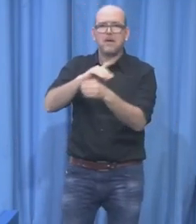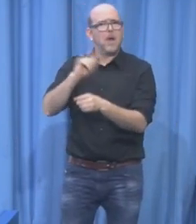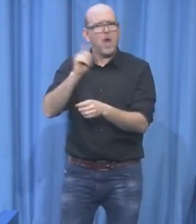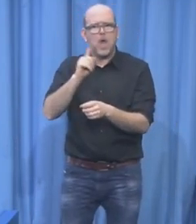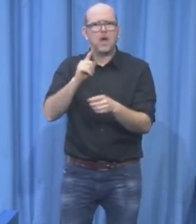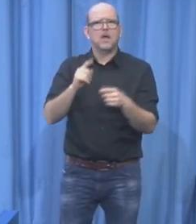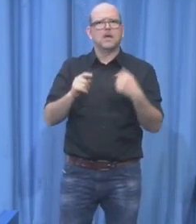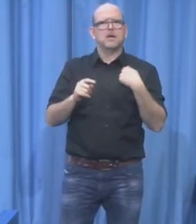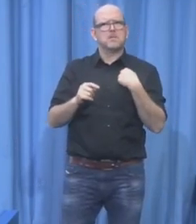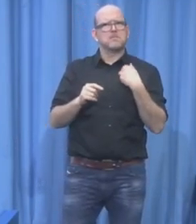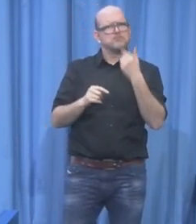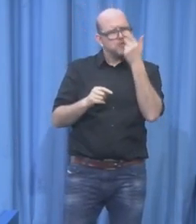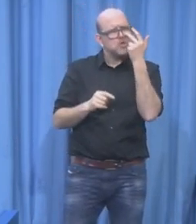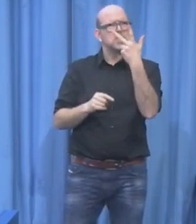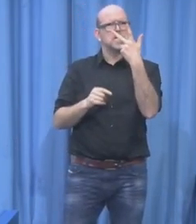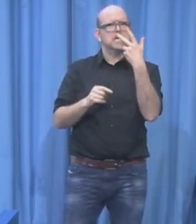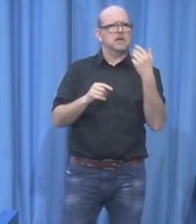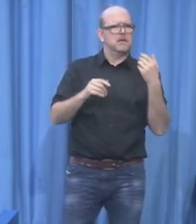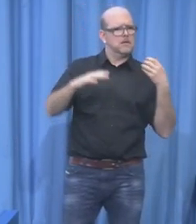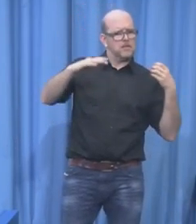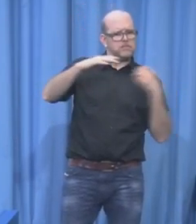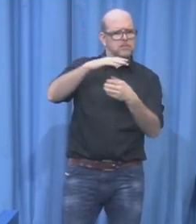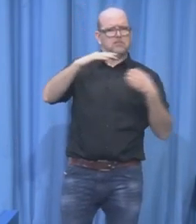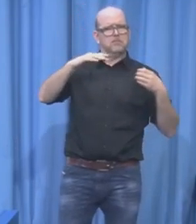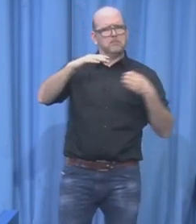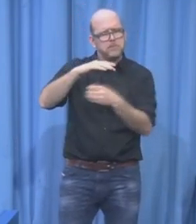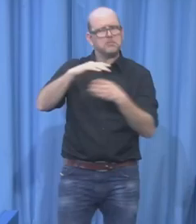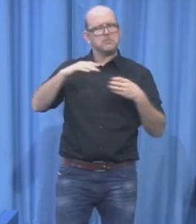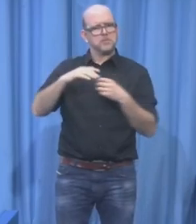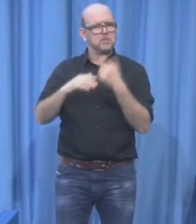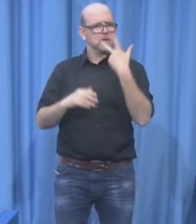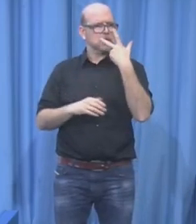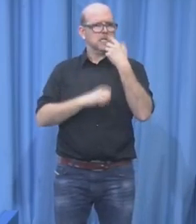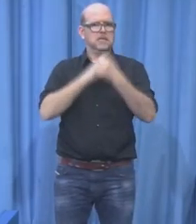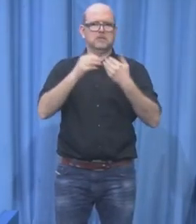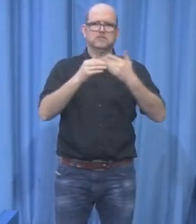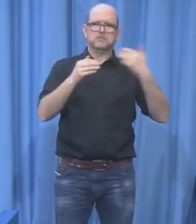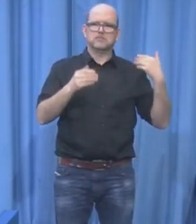had Gabe last year. And Gabe is in a wheelchair.